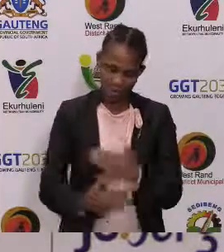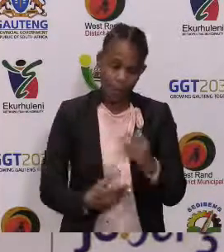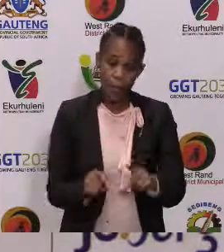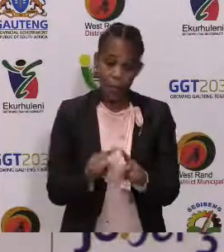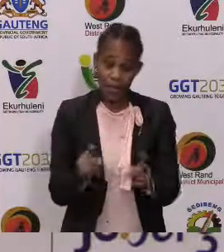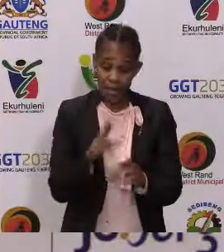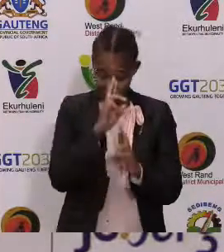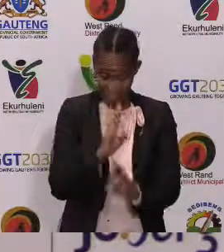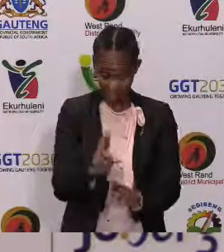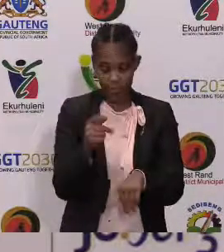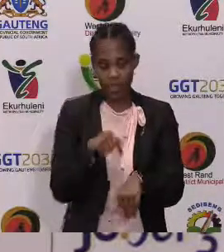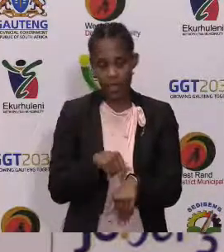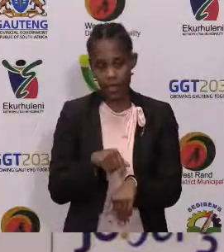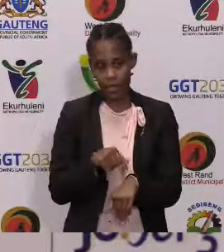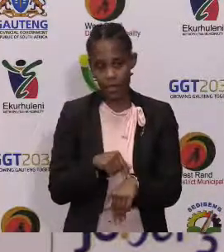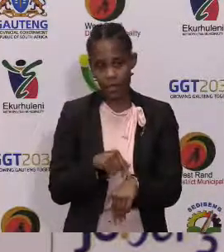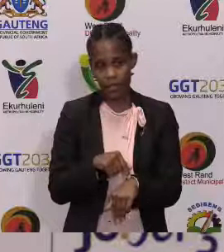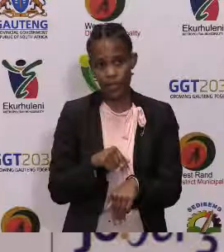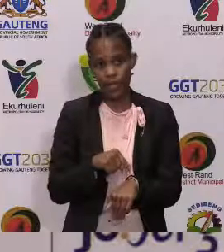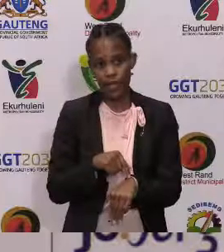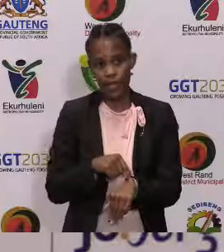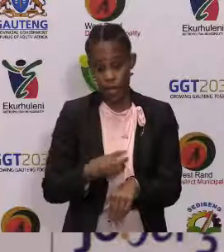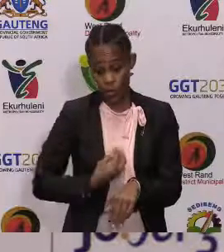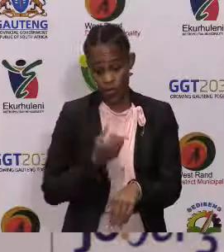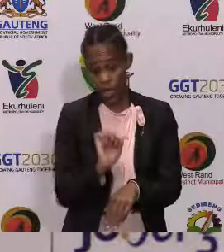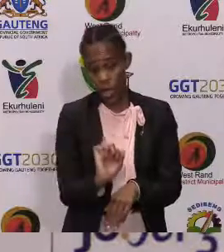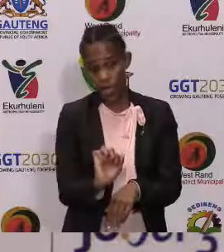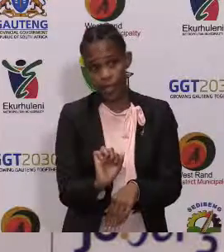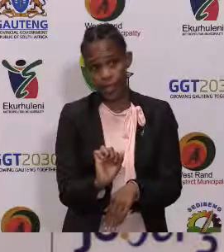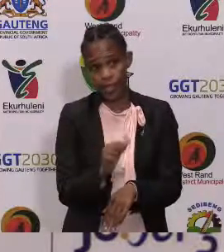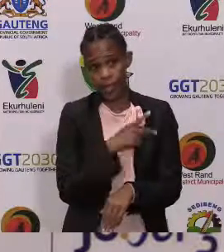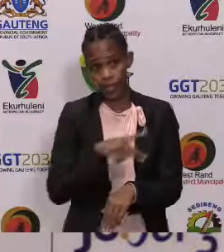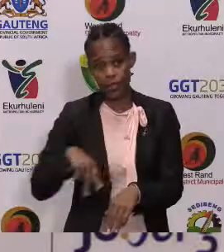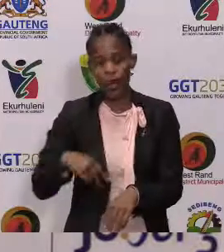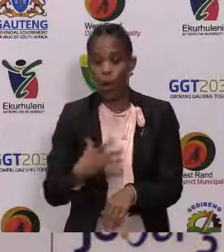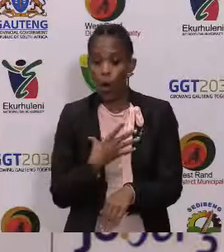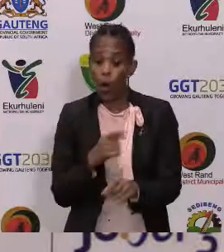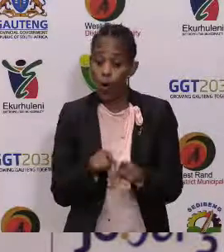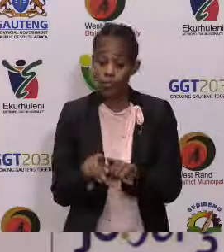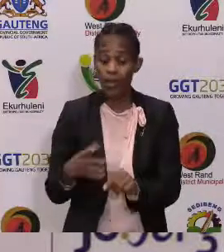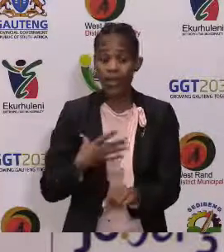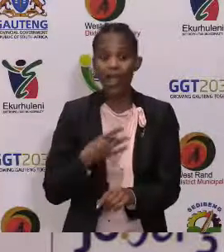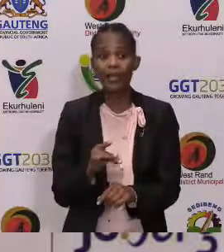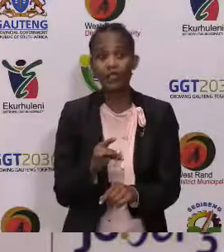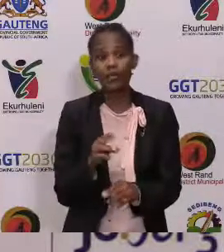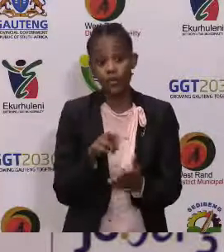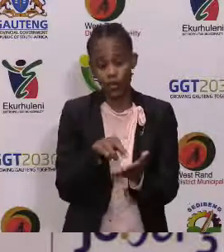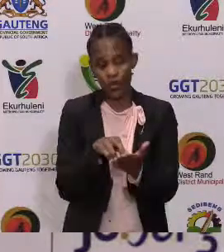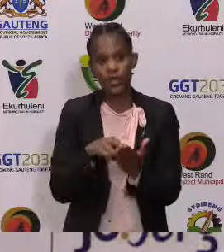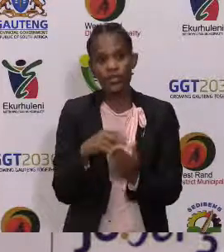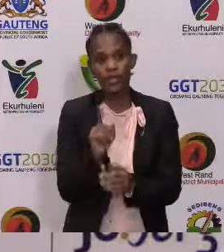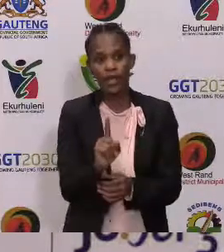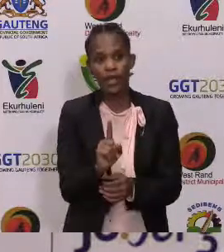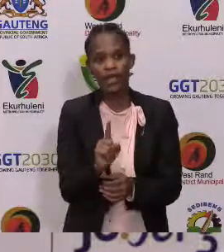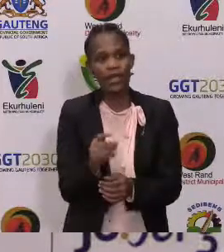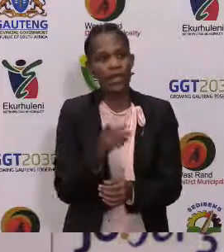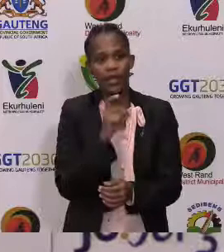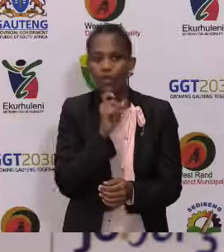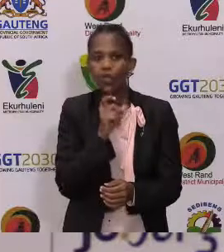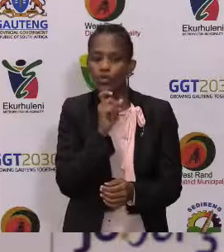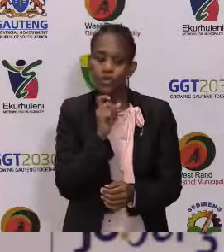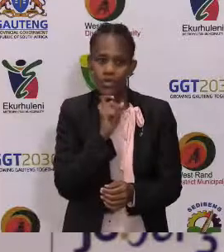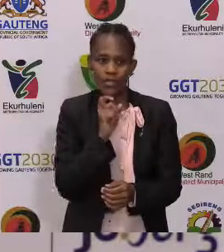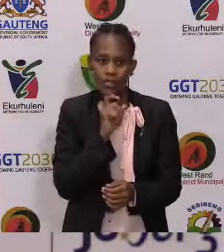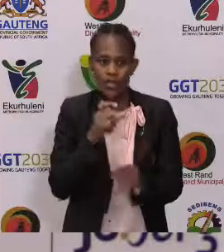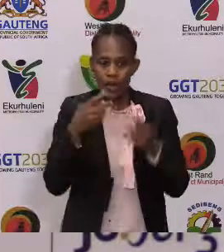to respect his wish. And I also would like to request that I don't use the mask, because my